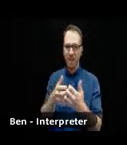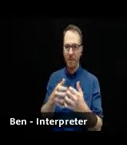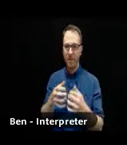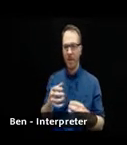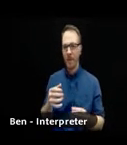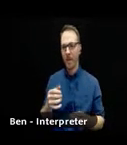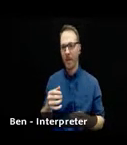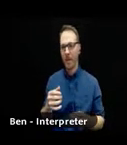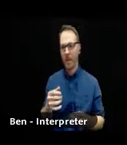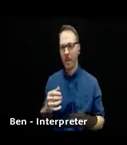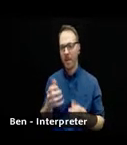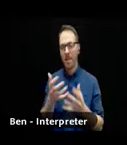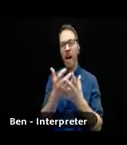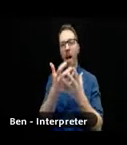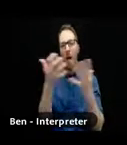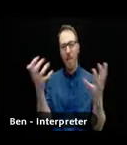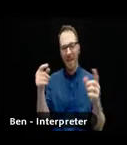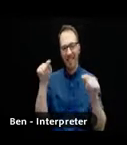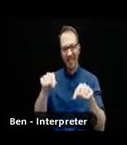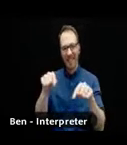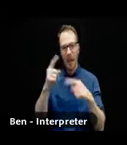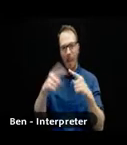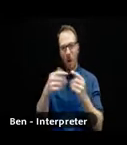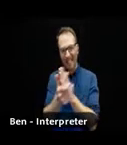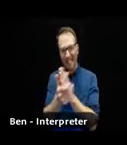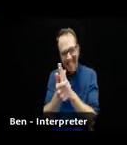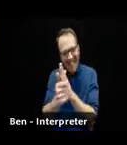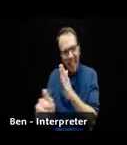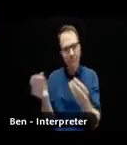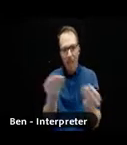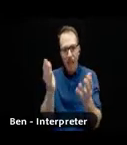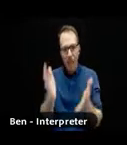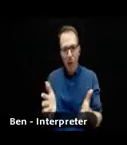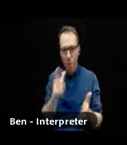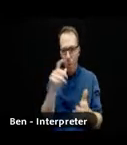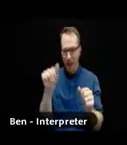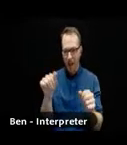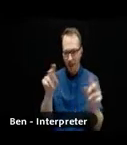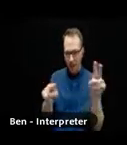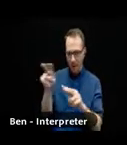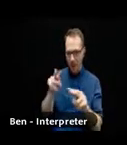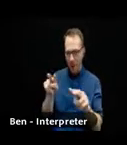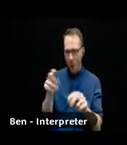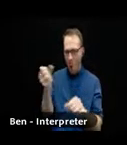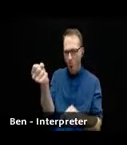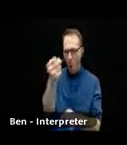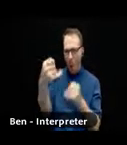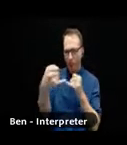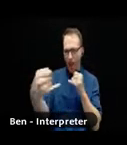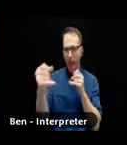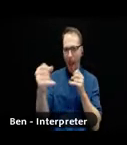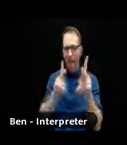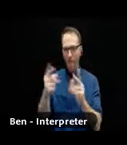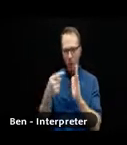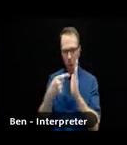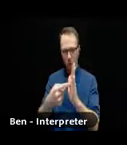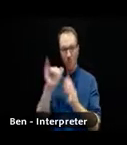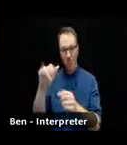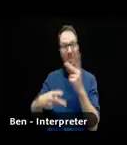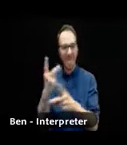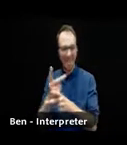a lot of this is about a really skilled facilitator being able to hold the line when people are exhibiting those kinds